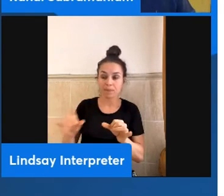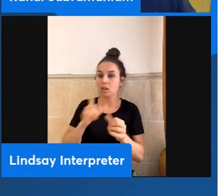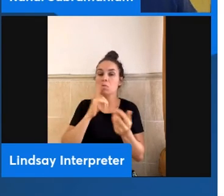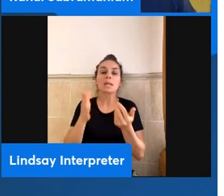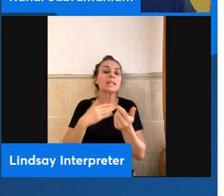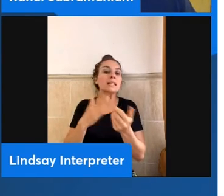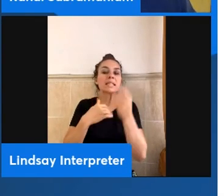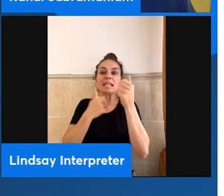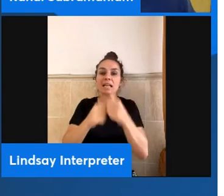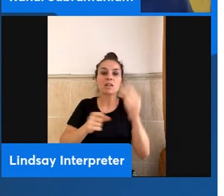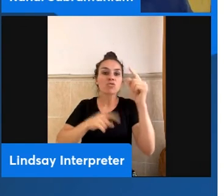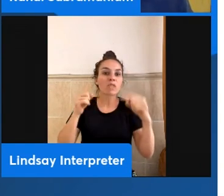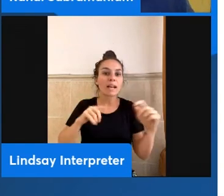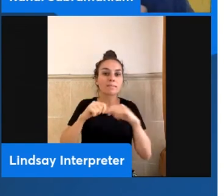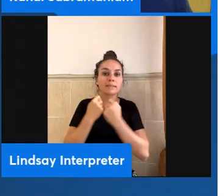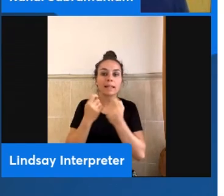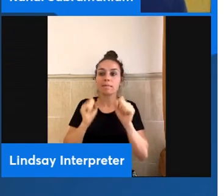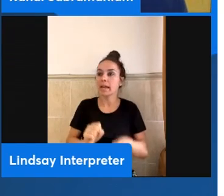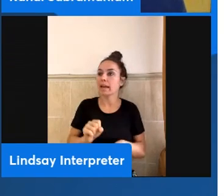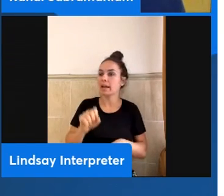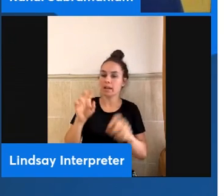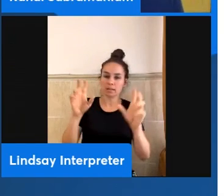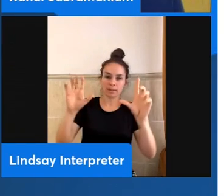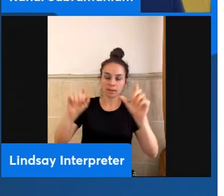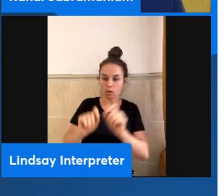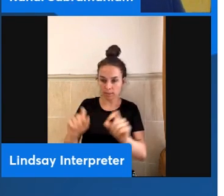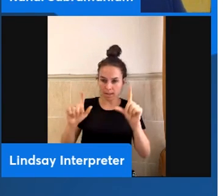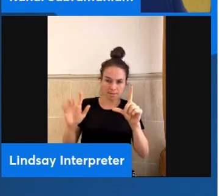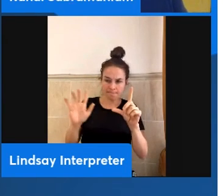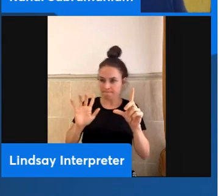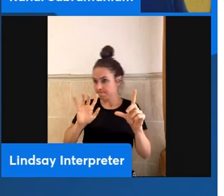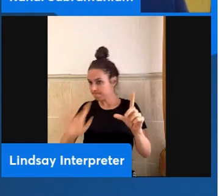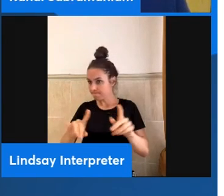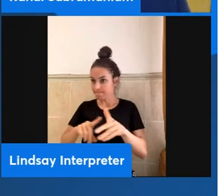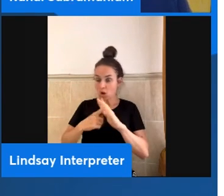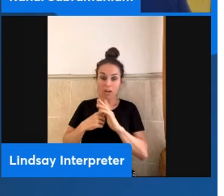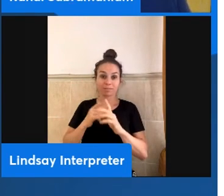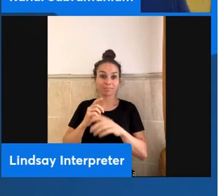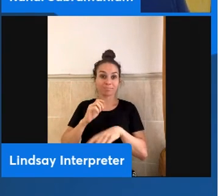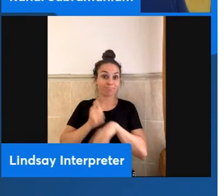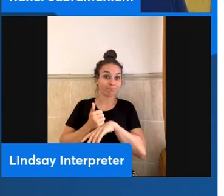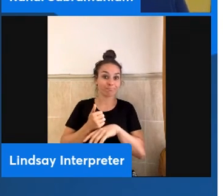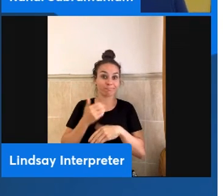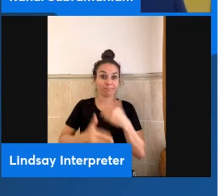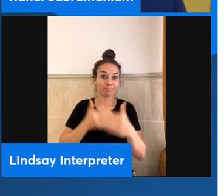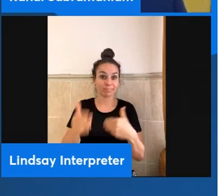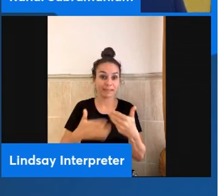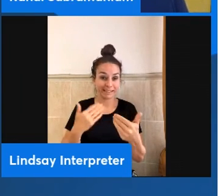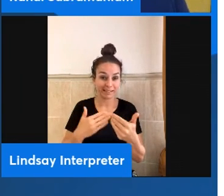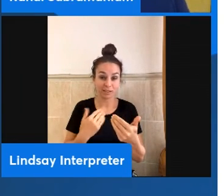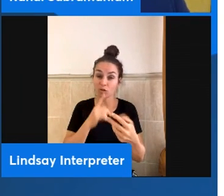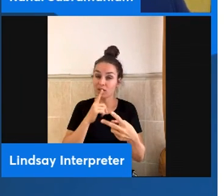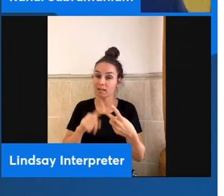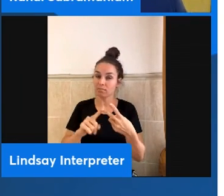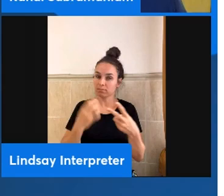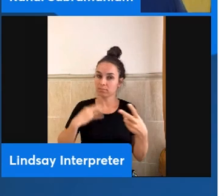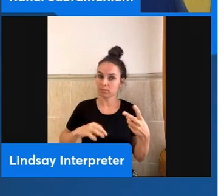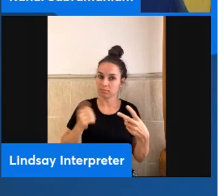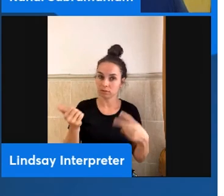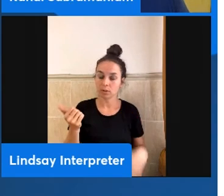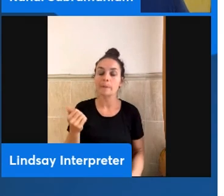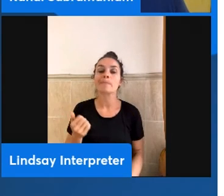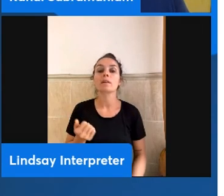random teams to literally go click a button and get it deployed and start using it. So that's the advantage. So I think in this